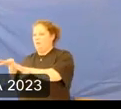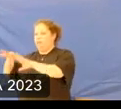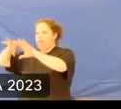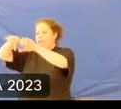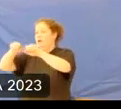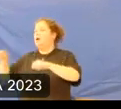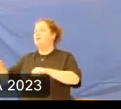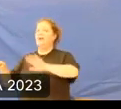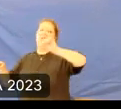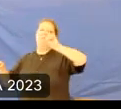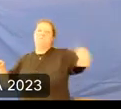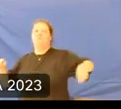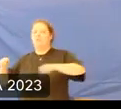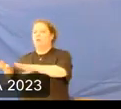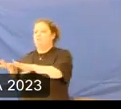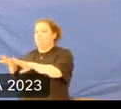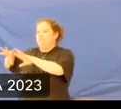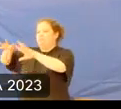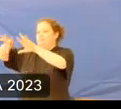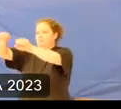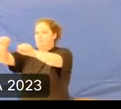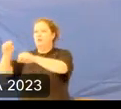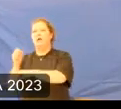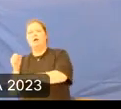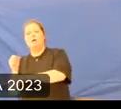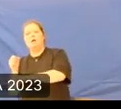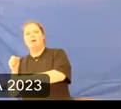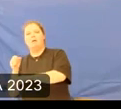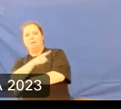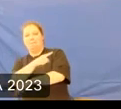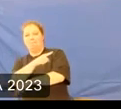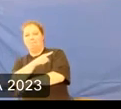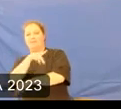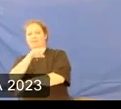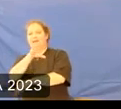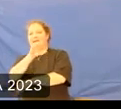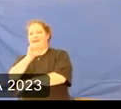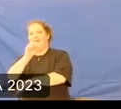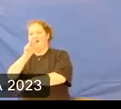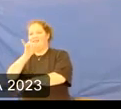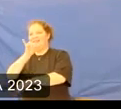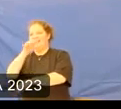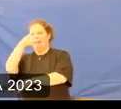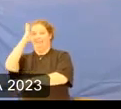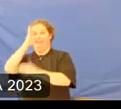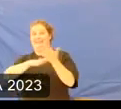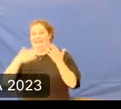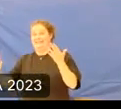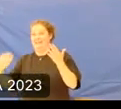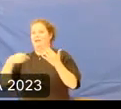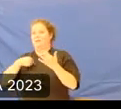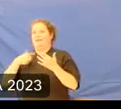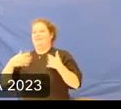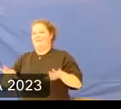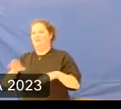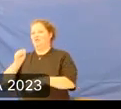and sent back the telegram Peccavi, which in Latin meant I have sinned, pun, I